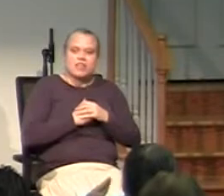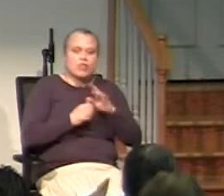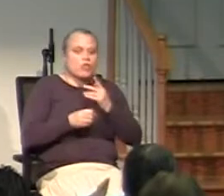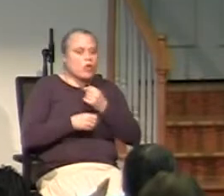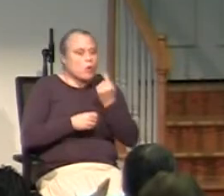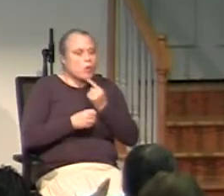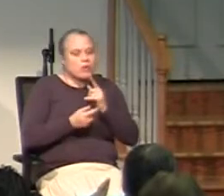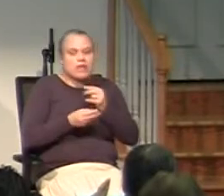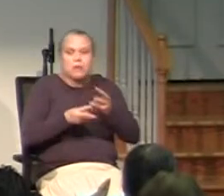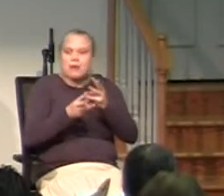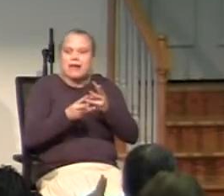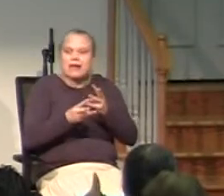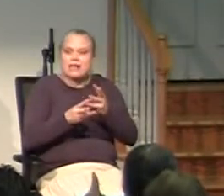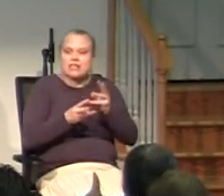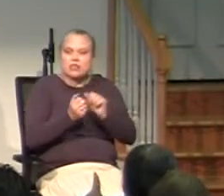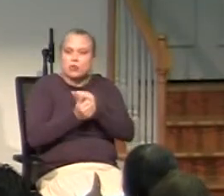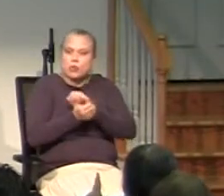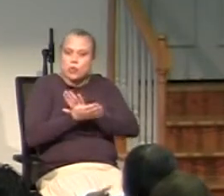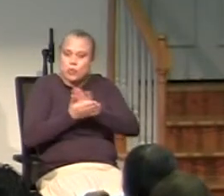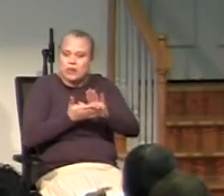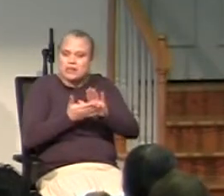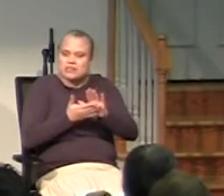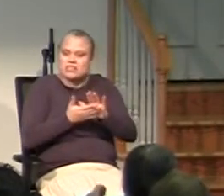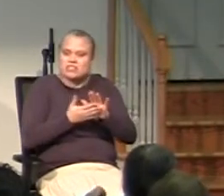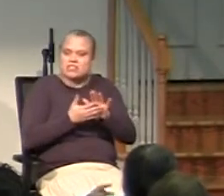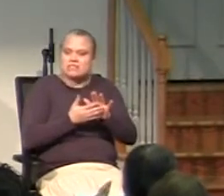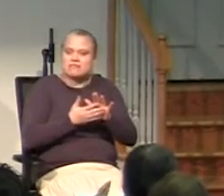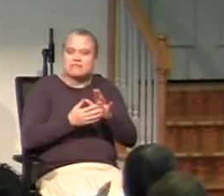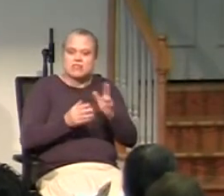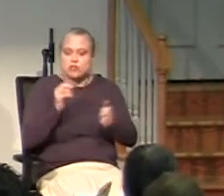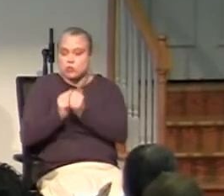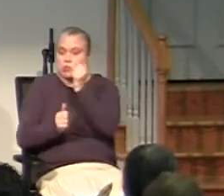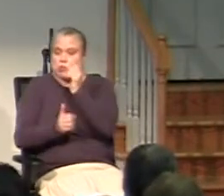erased is by destroying the brain or by God